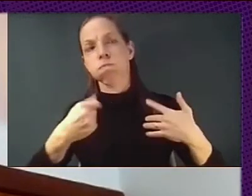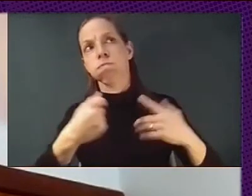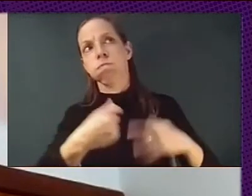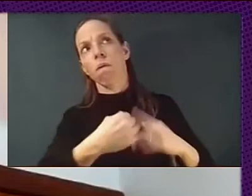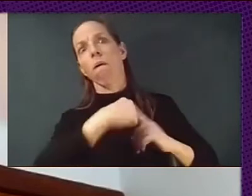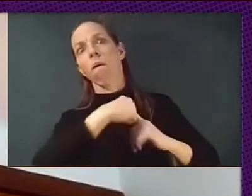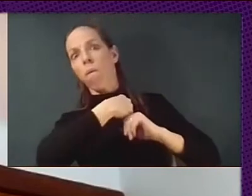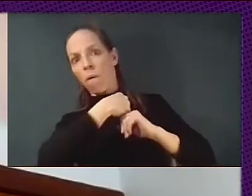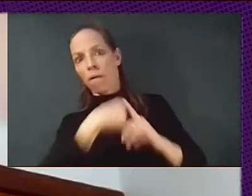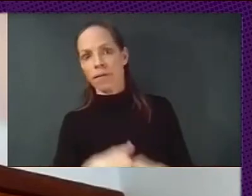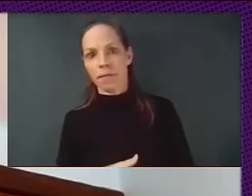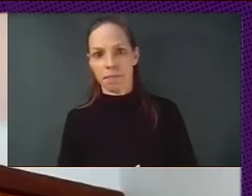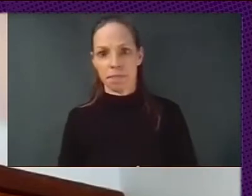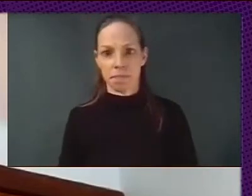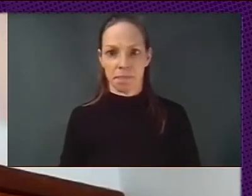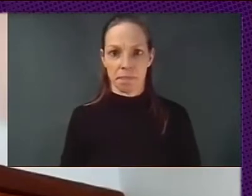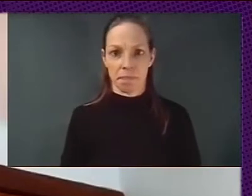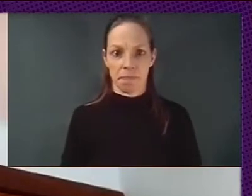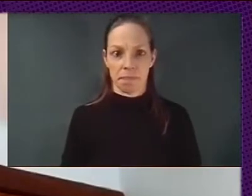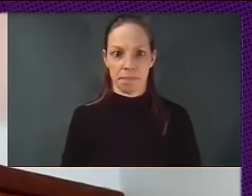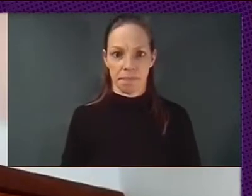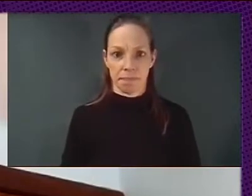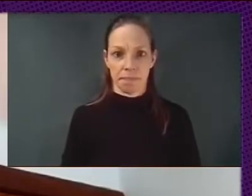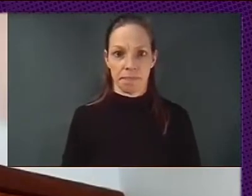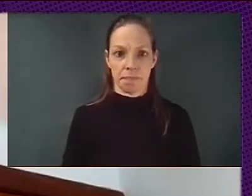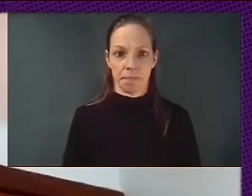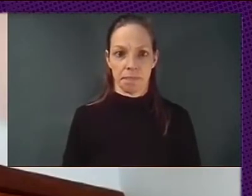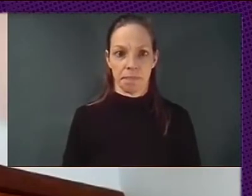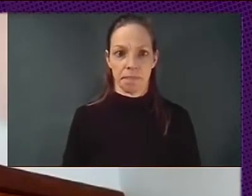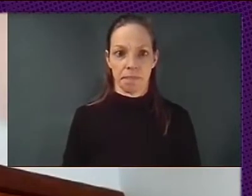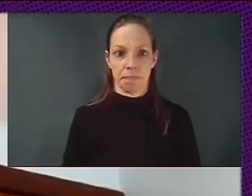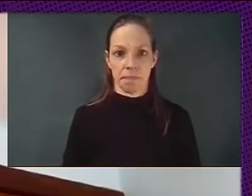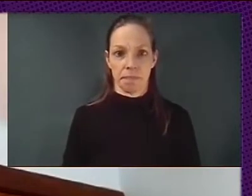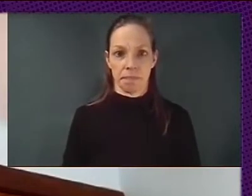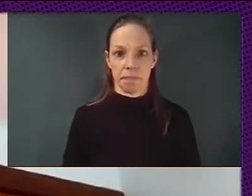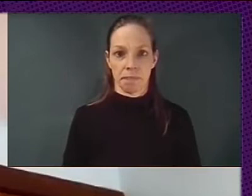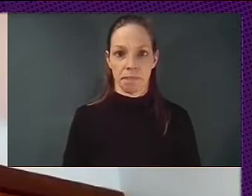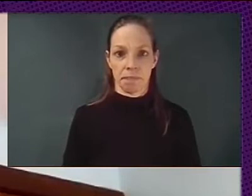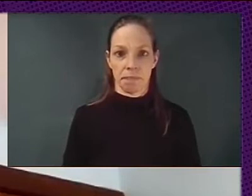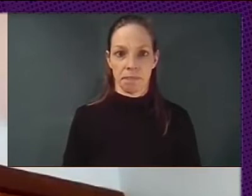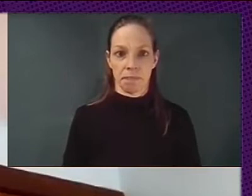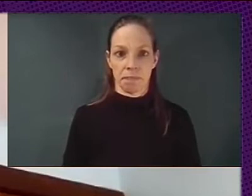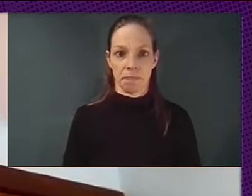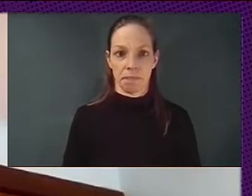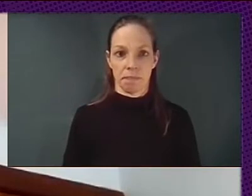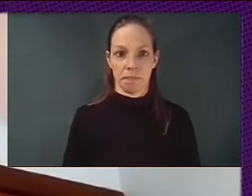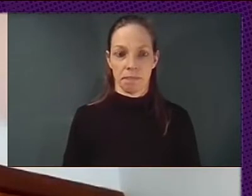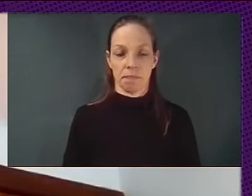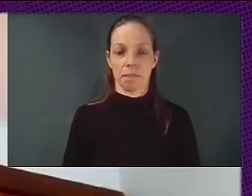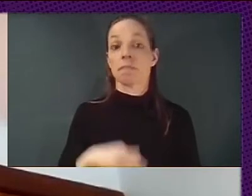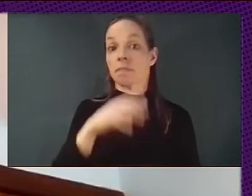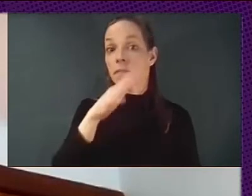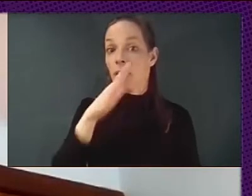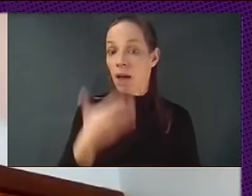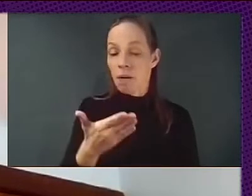The issue then comes into in our current moment, questions about what to do about the power of big